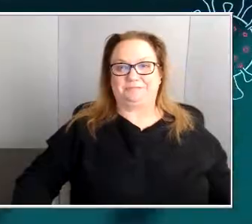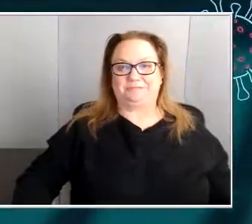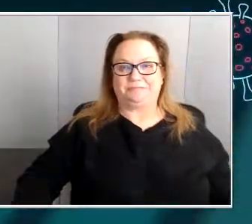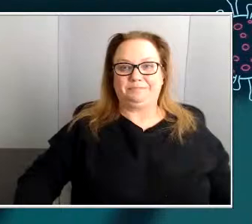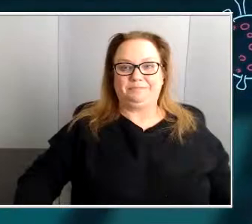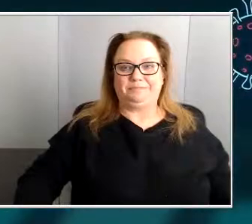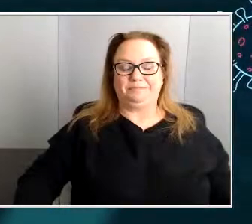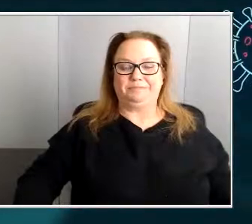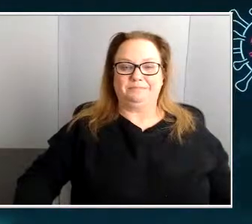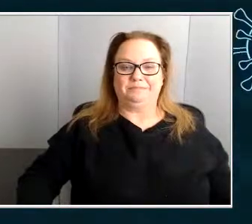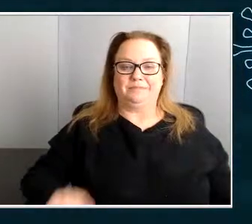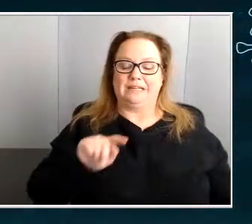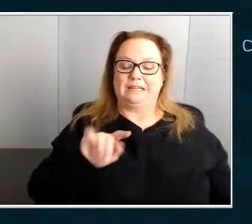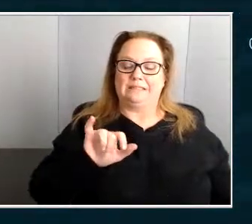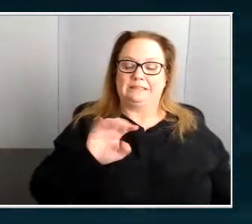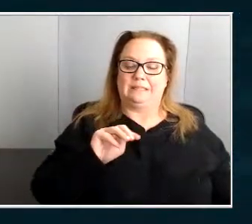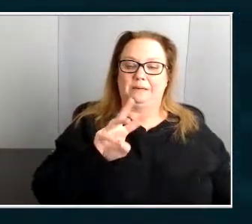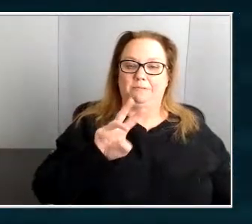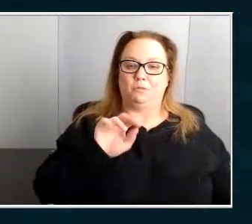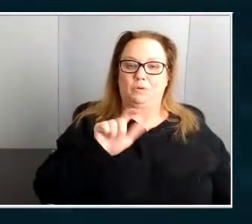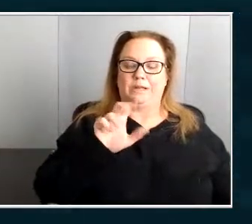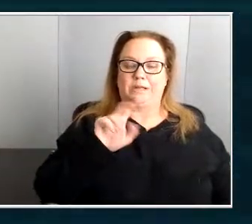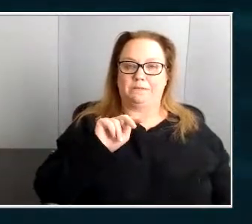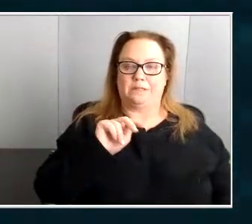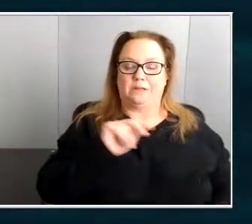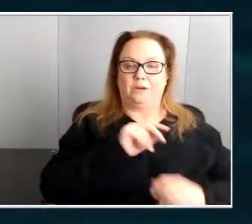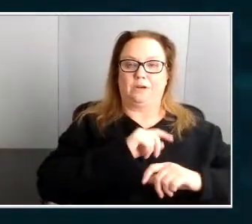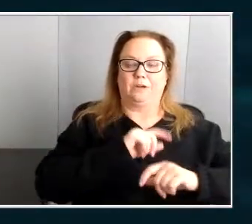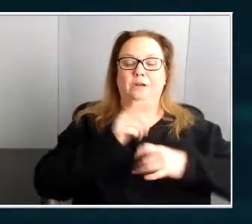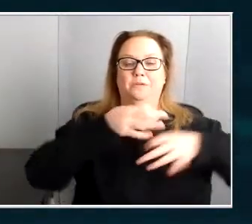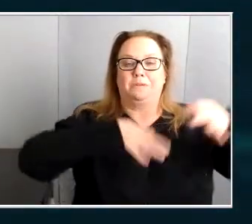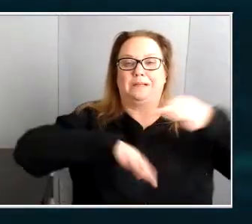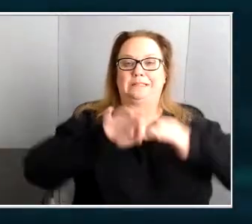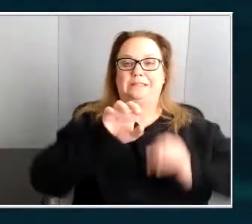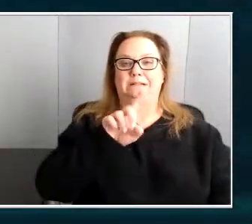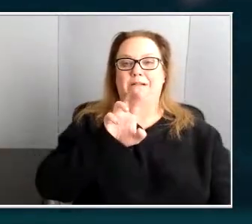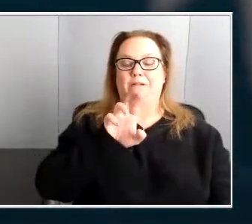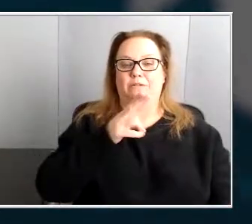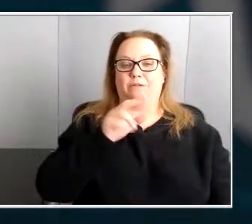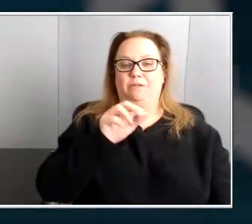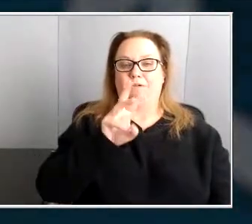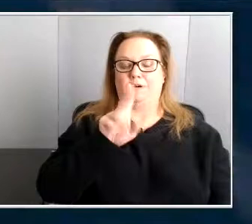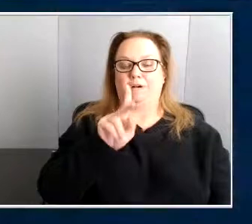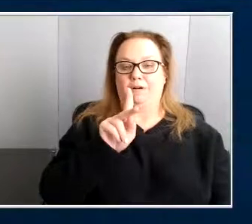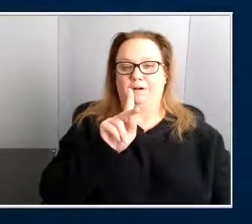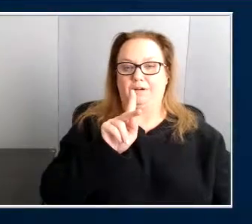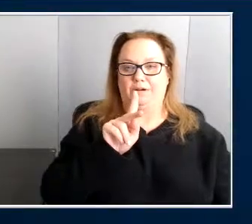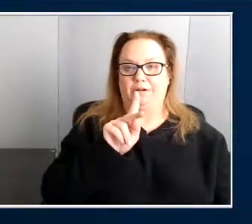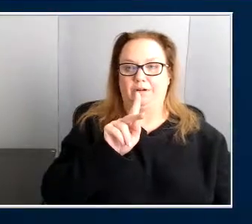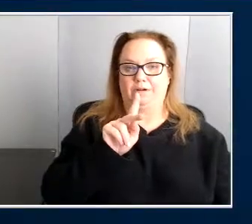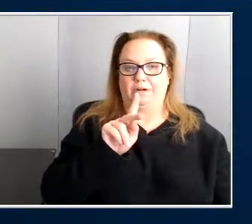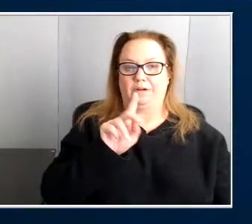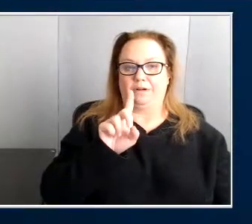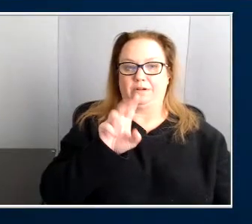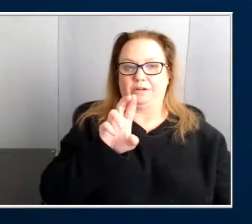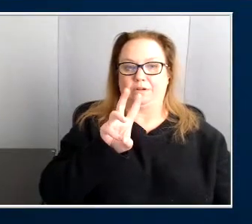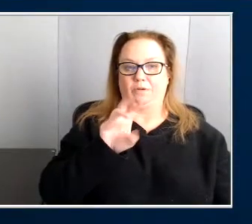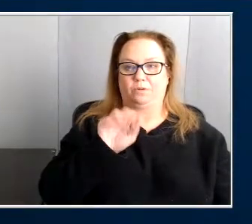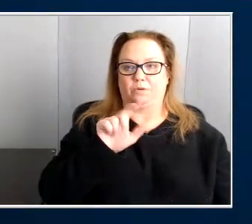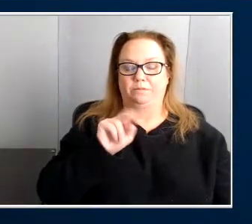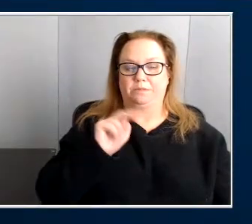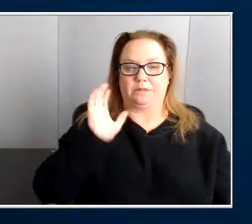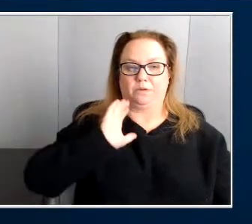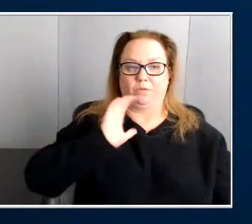Dr. Tim Williamson, Vice President of Quality and Safety, sitting in for Doc Hawk. By the way, Dr. Williamson and I practiced together. We're both pulmonary